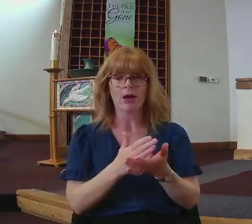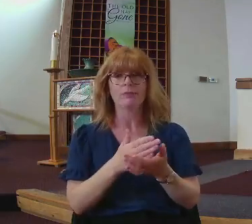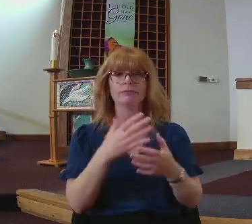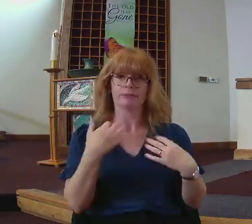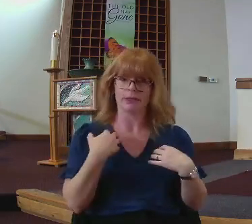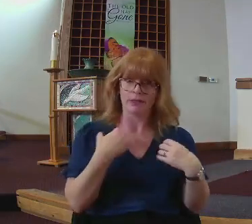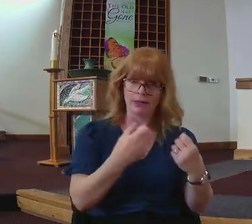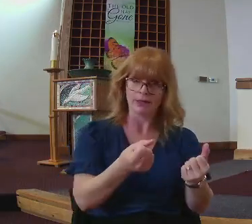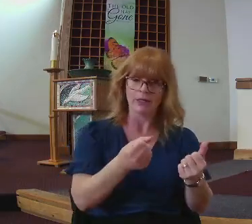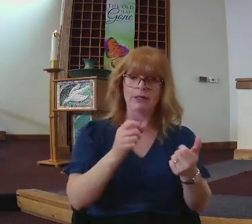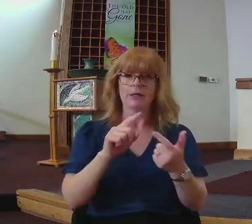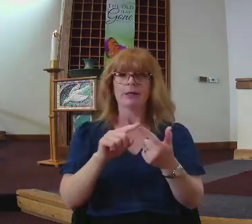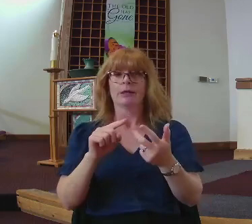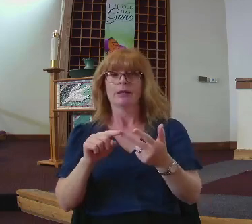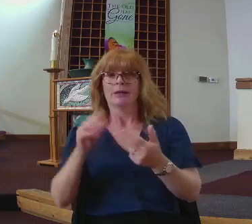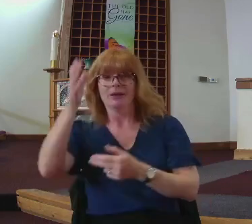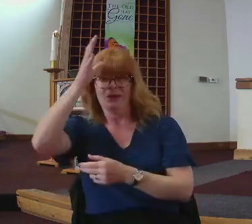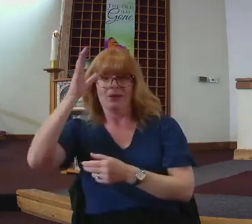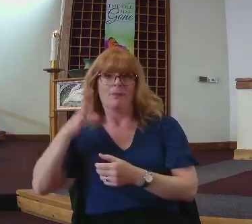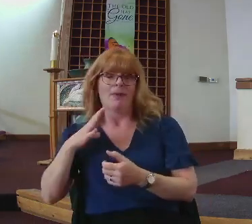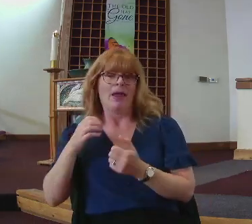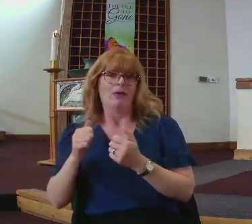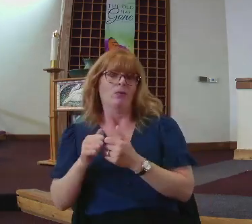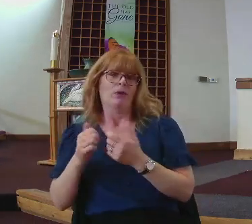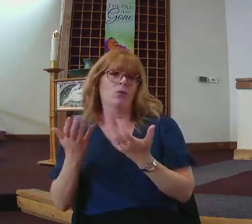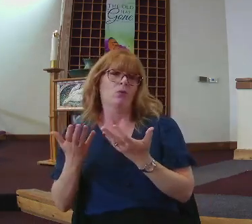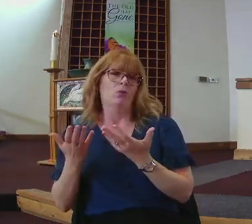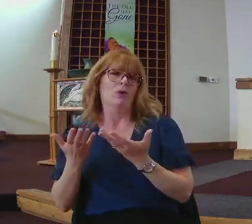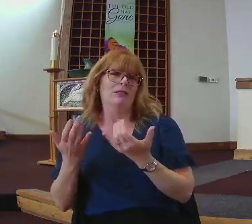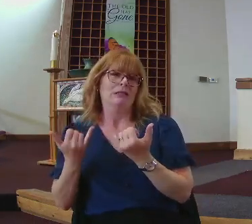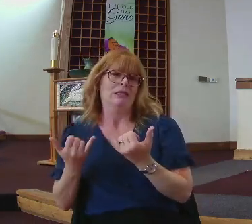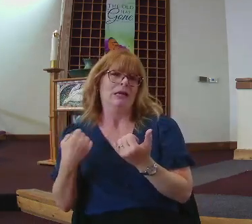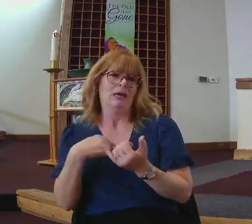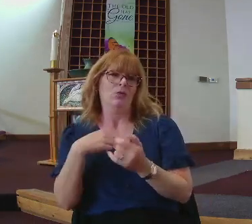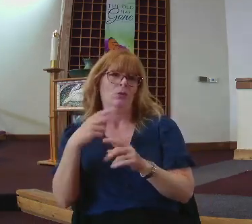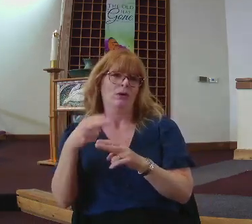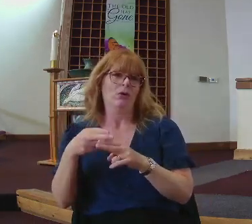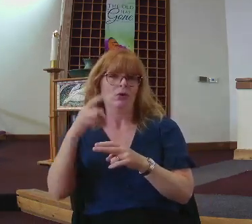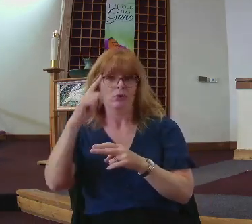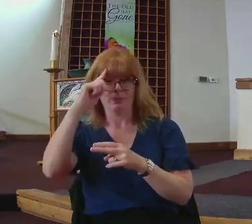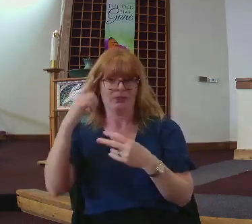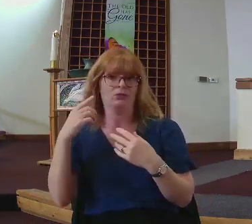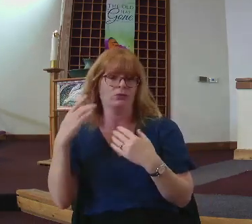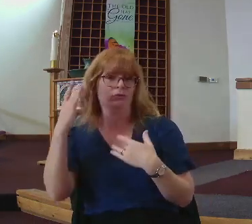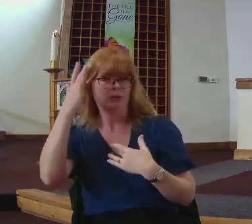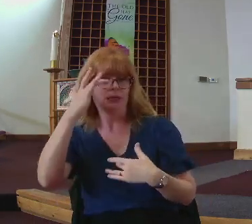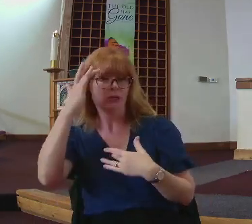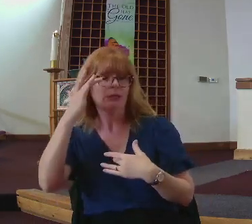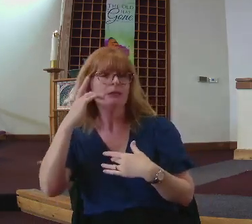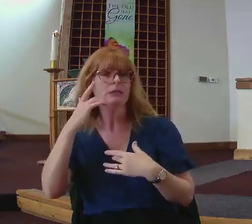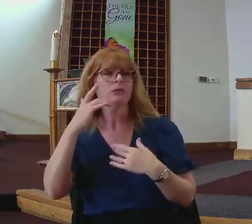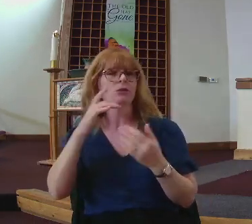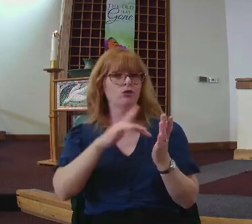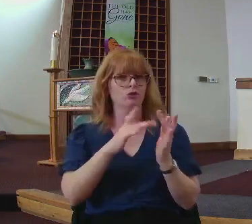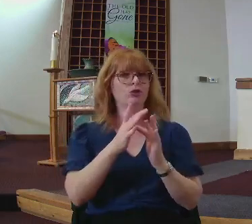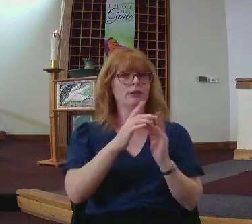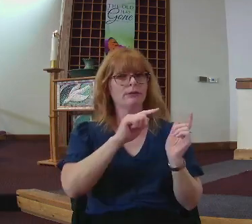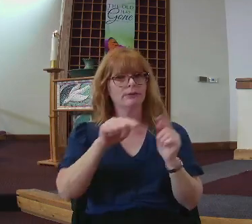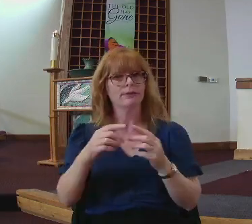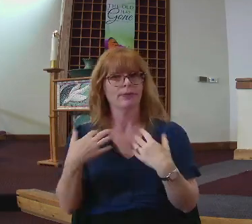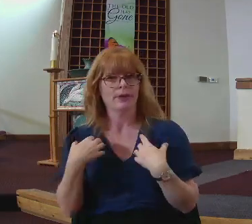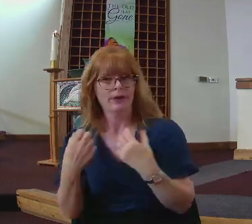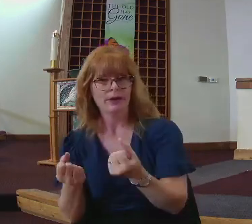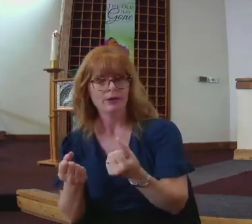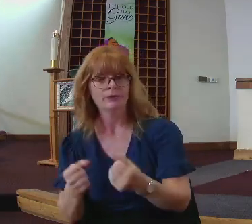would call mental illness today. Healing was central to Jesus' ministry. And there are kind of four